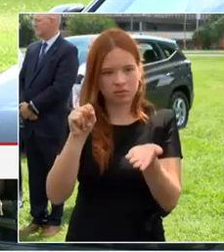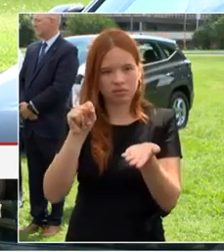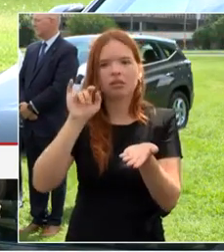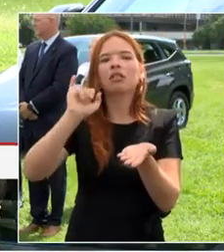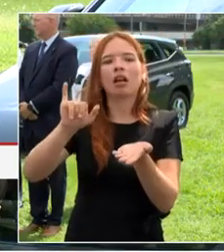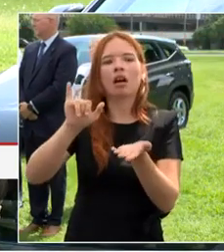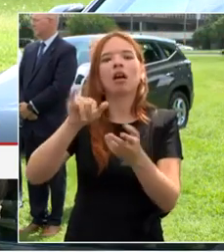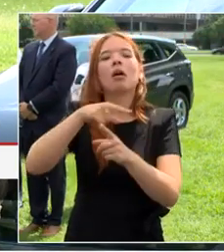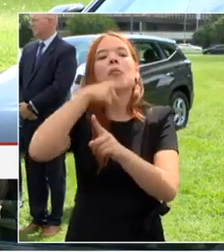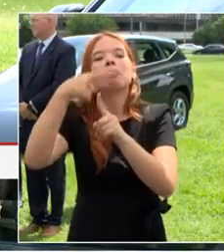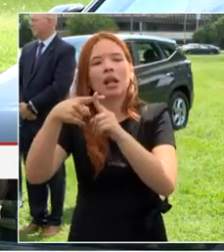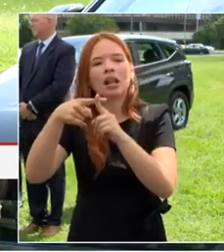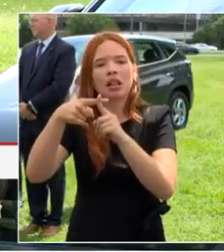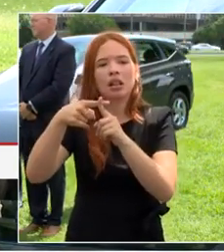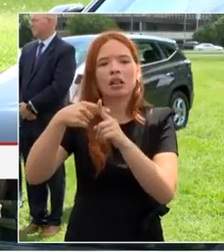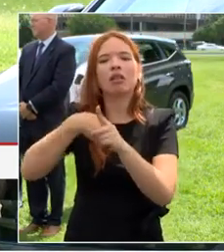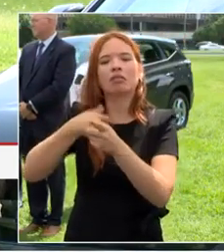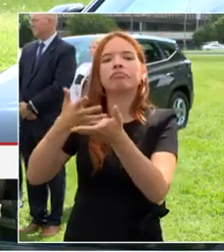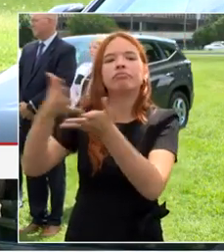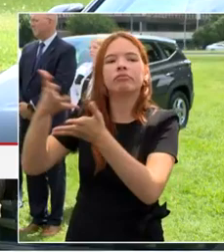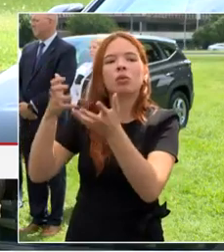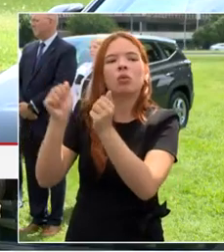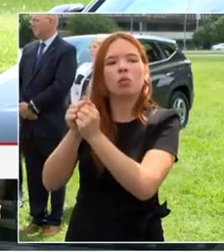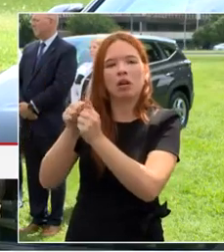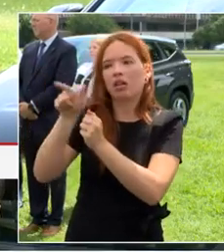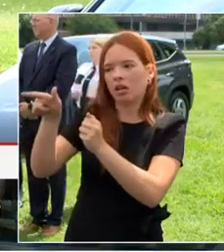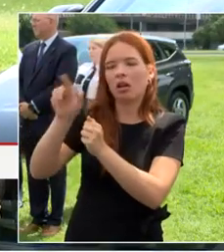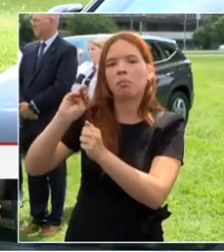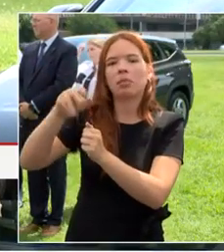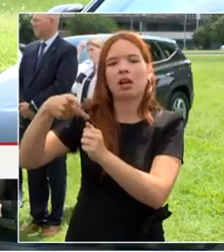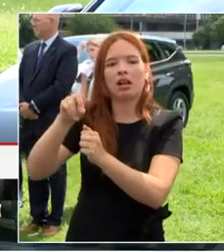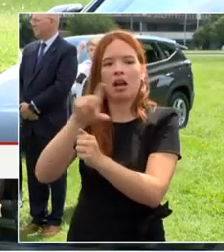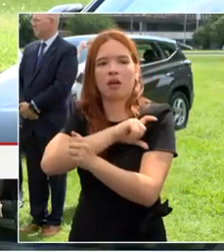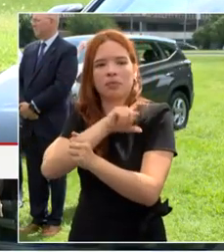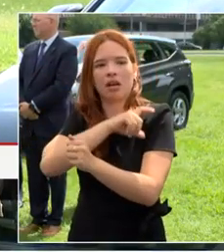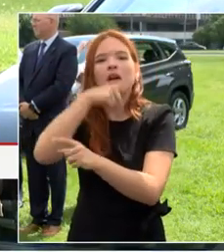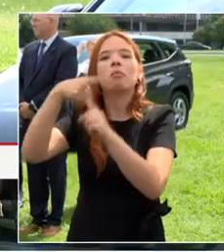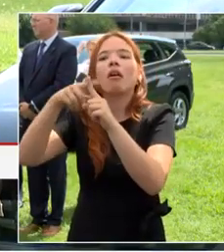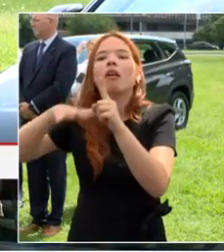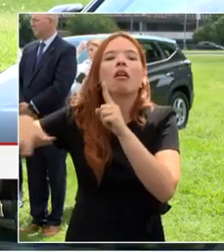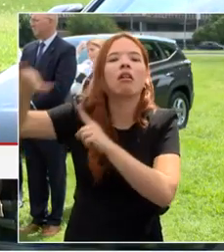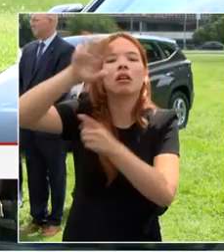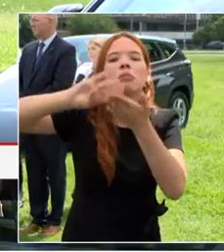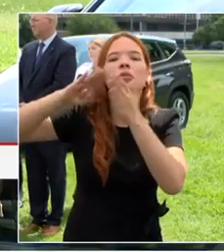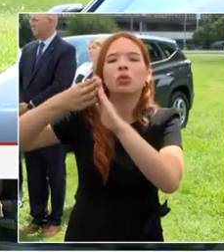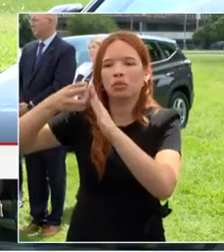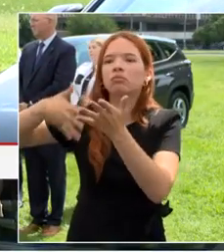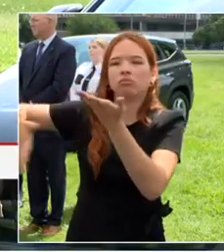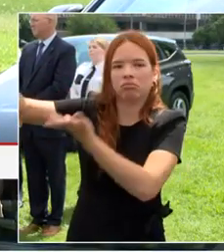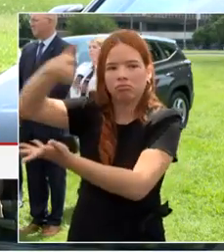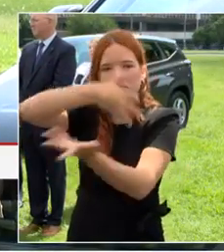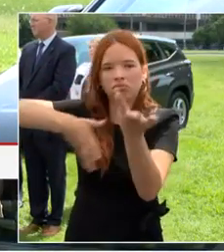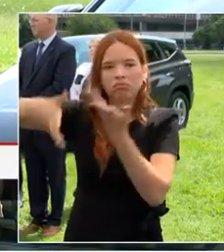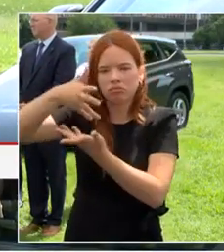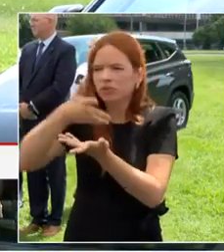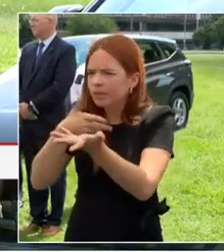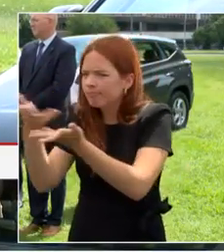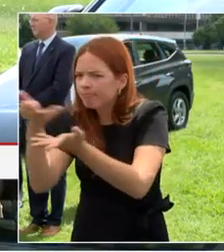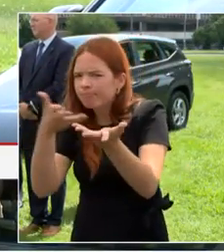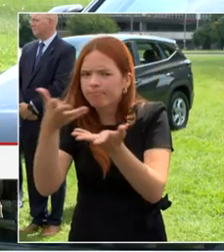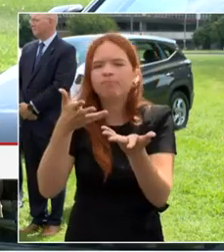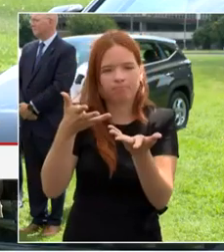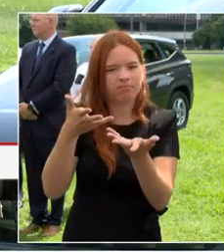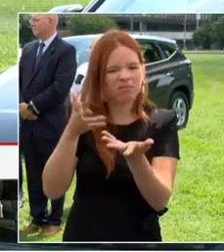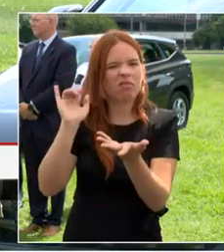across the government on how we can stop crime and violence and hold people accountable who are not following our laws,